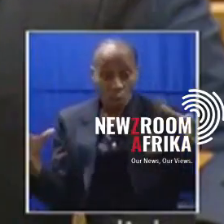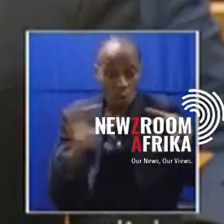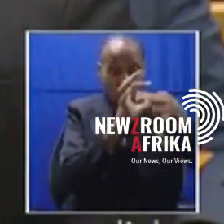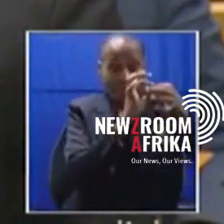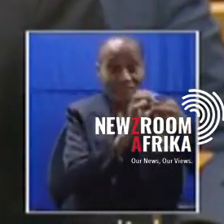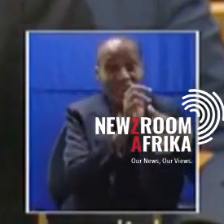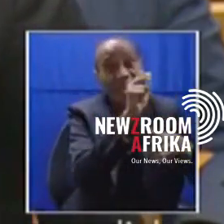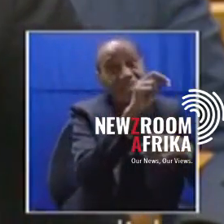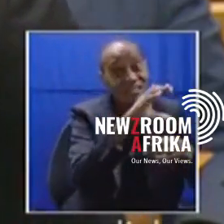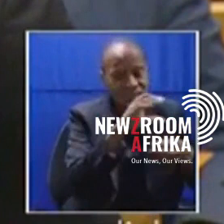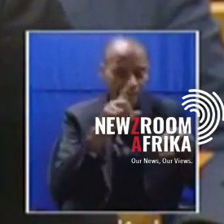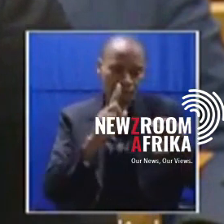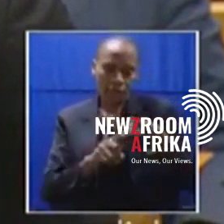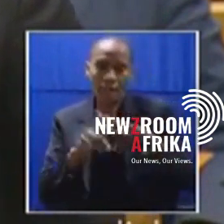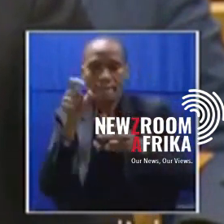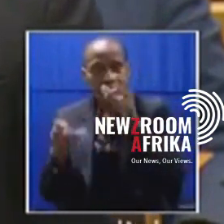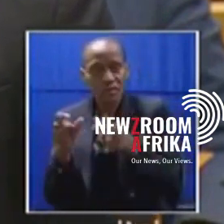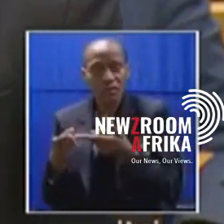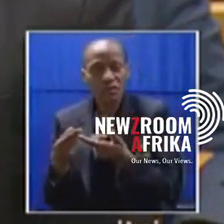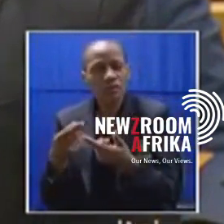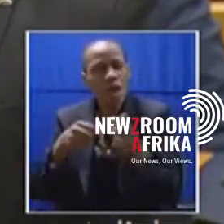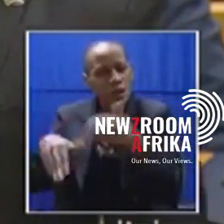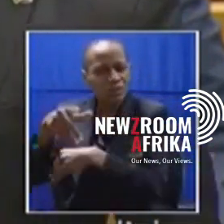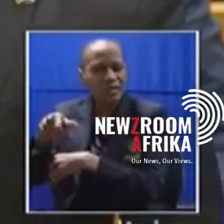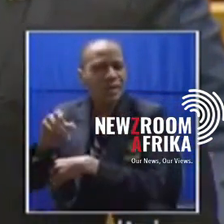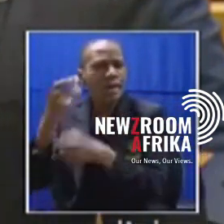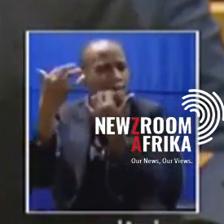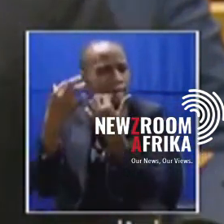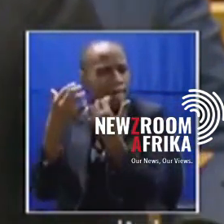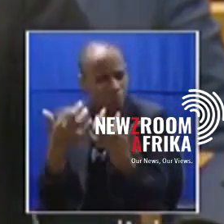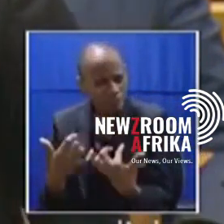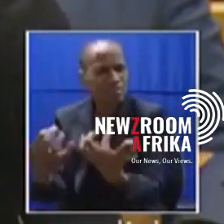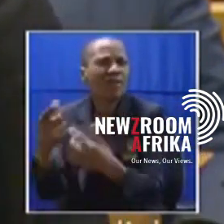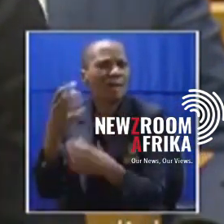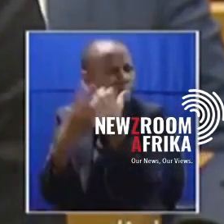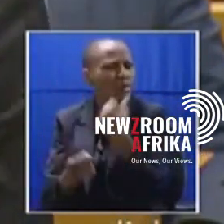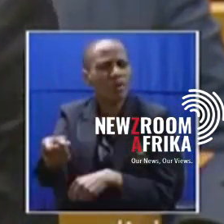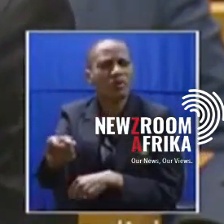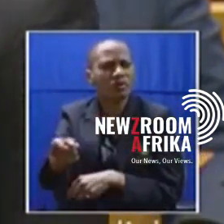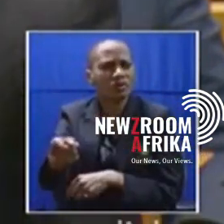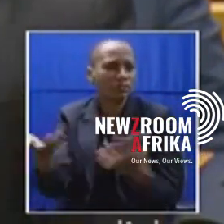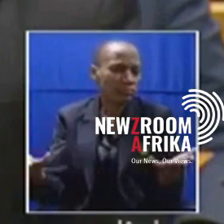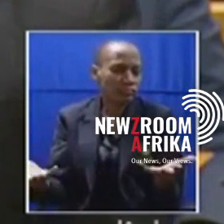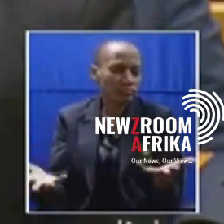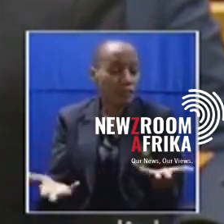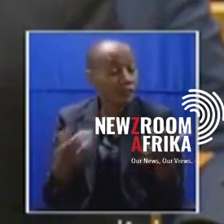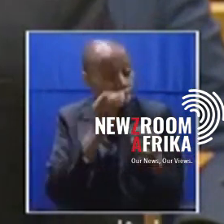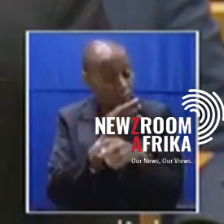Ramaphosa in his new administration. Now, Mr. President, here